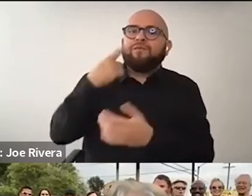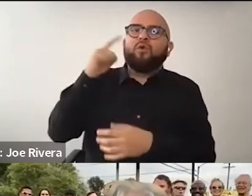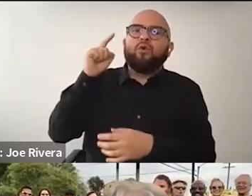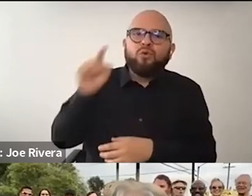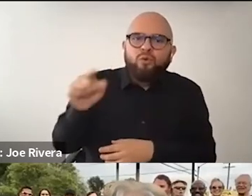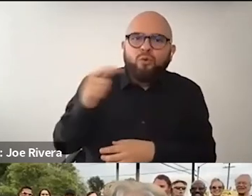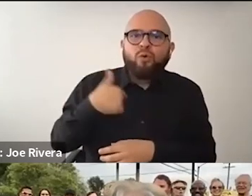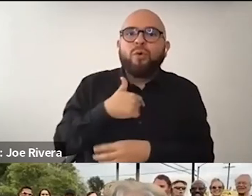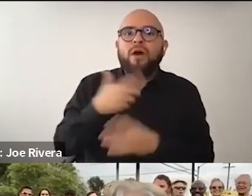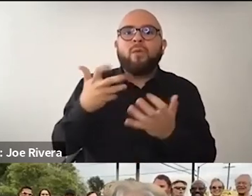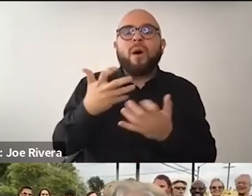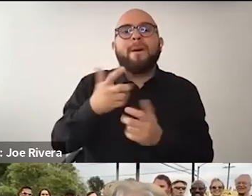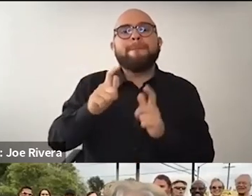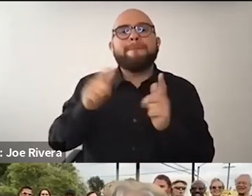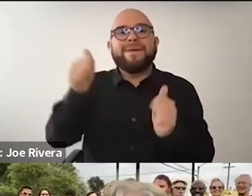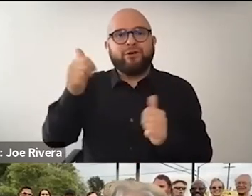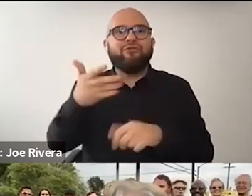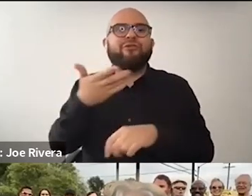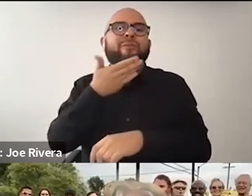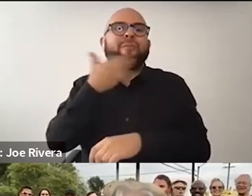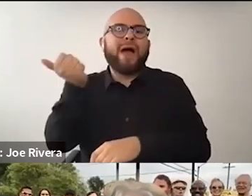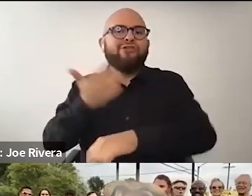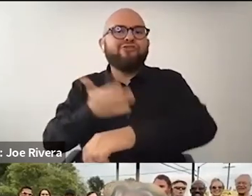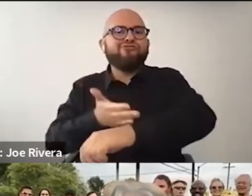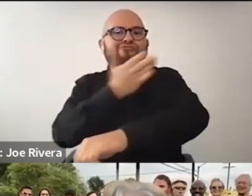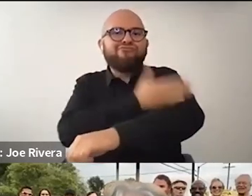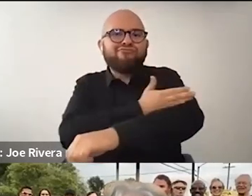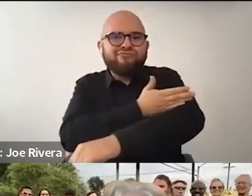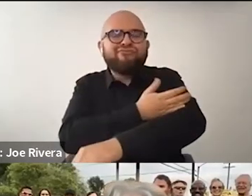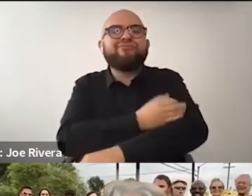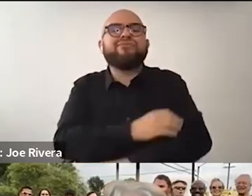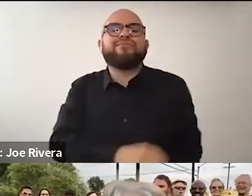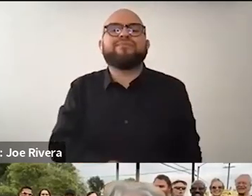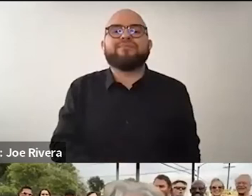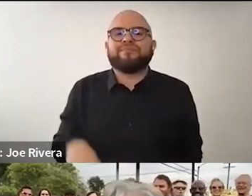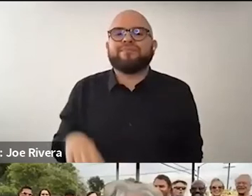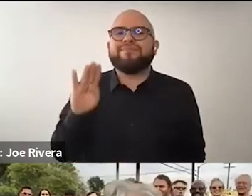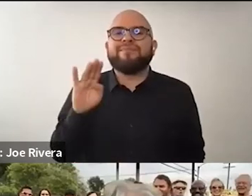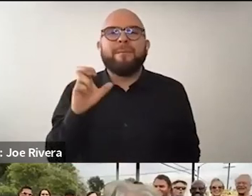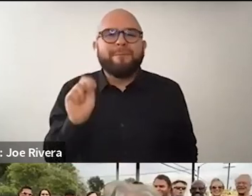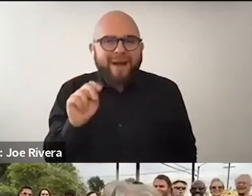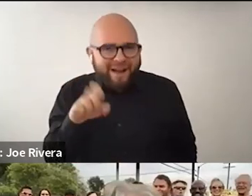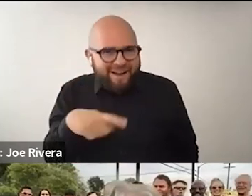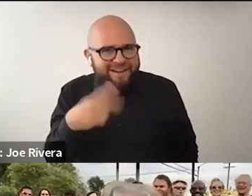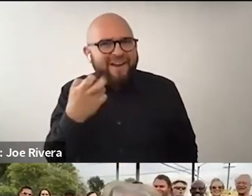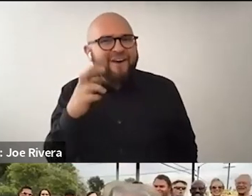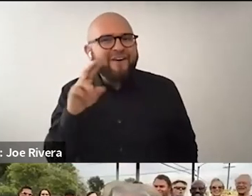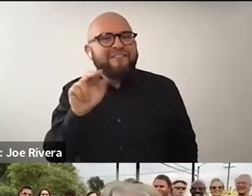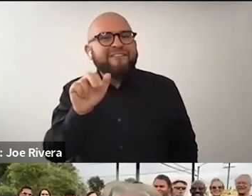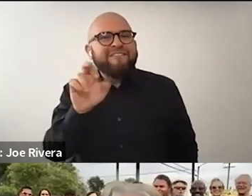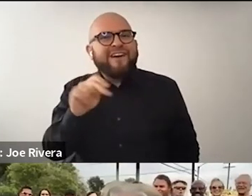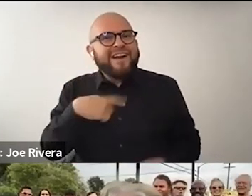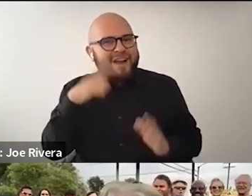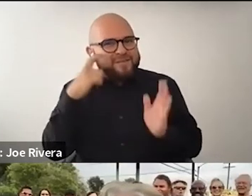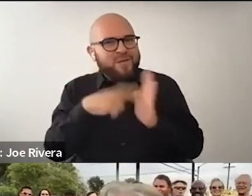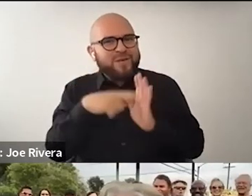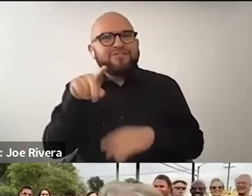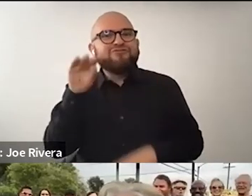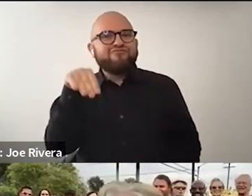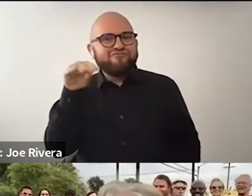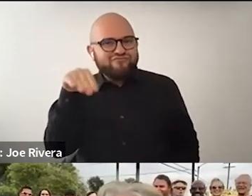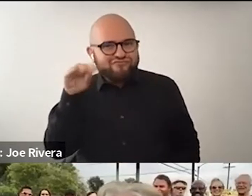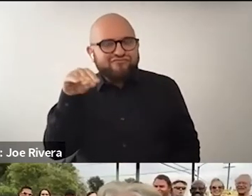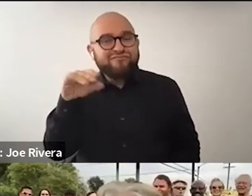True. Yeah. Yeah. Hernán, I see you nodding. Is that, has that been your experience? You've been very involved in a lot of